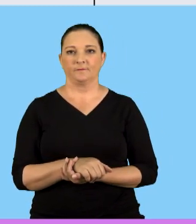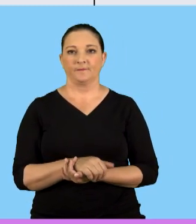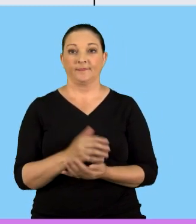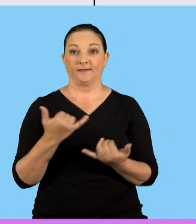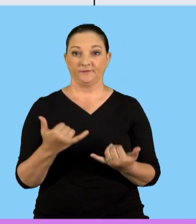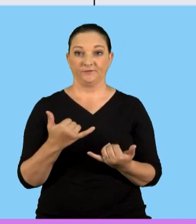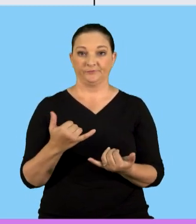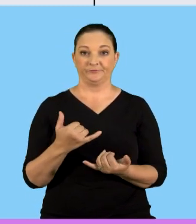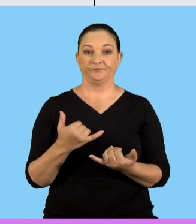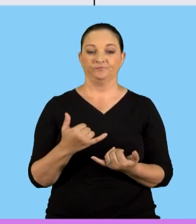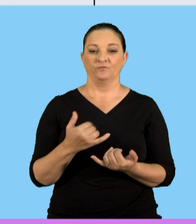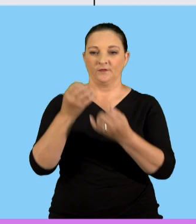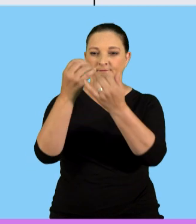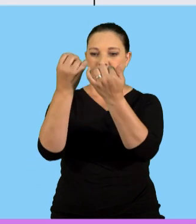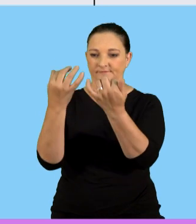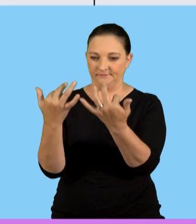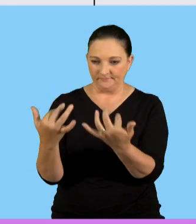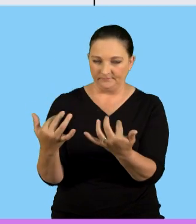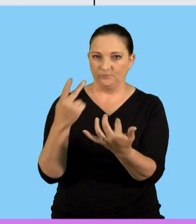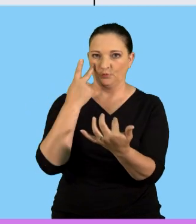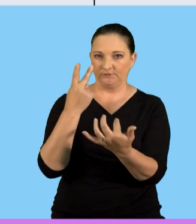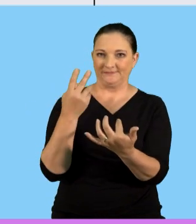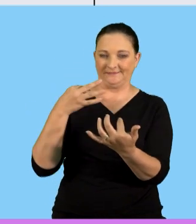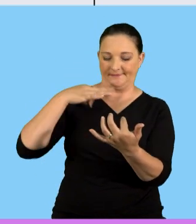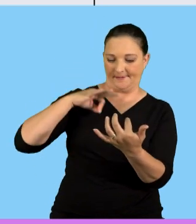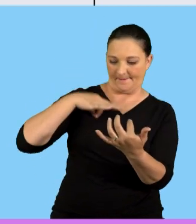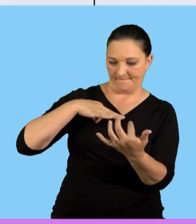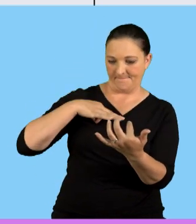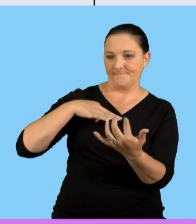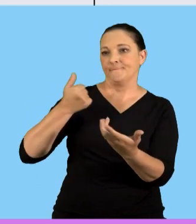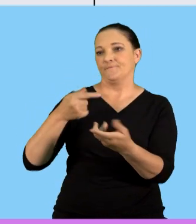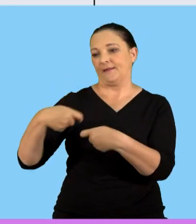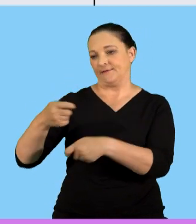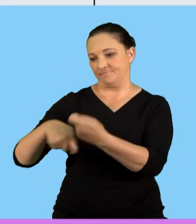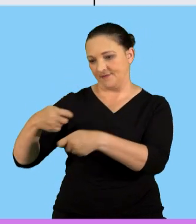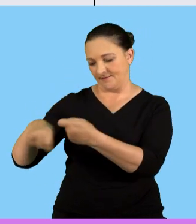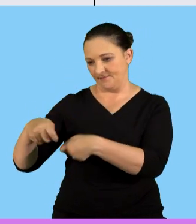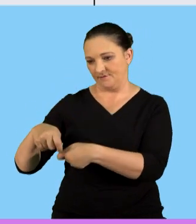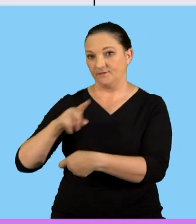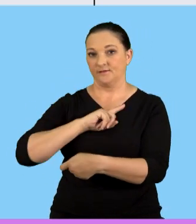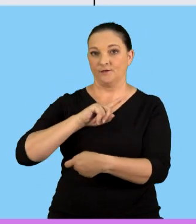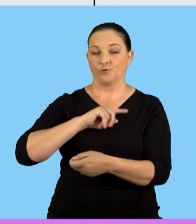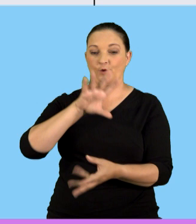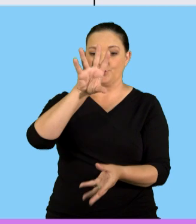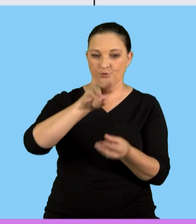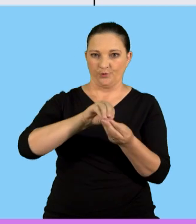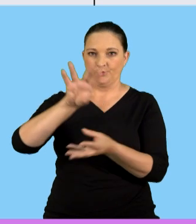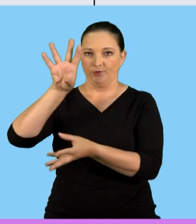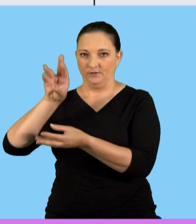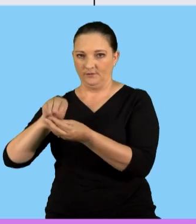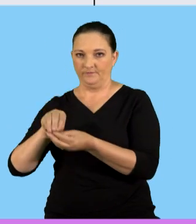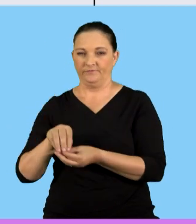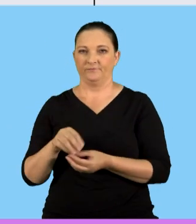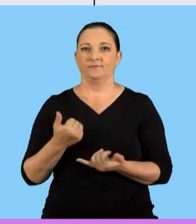Now, once we've completed the income and expenses, we do the totals. So the total income that she has